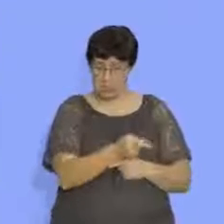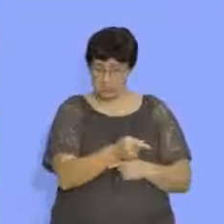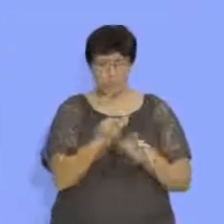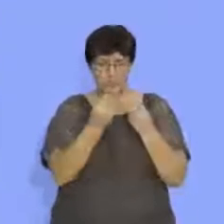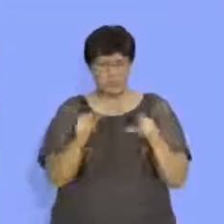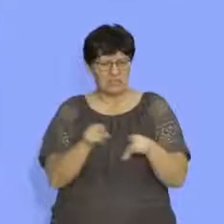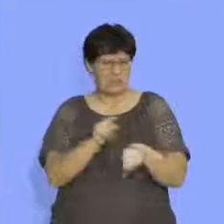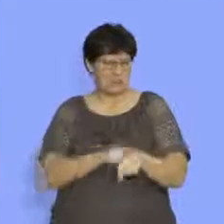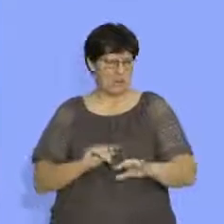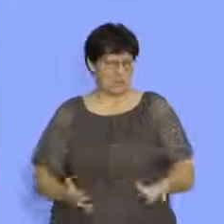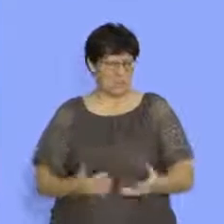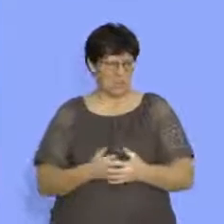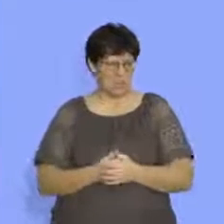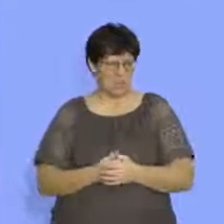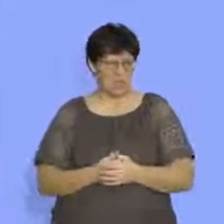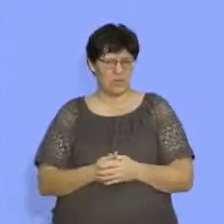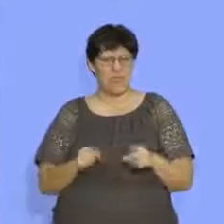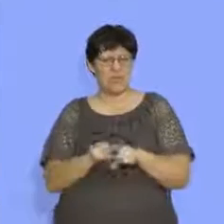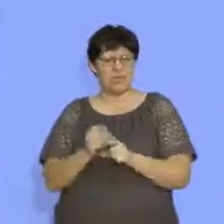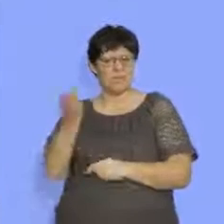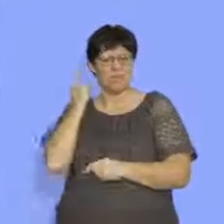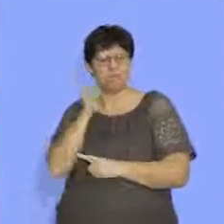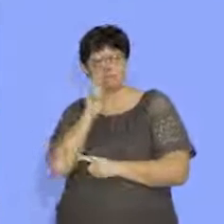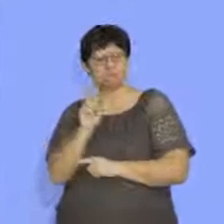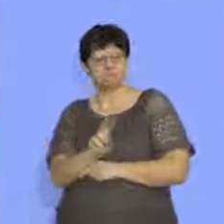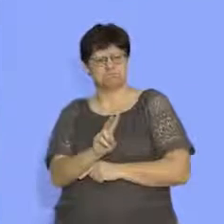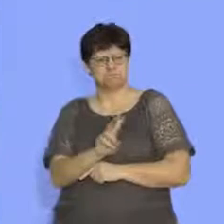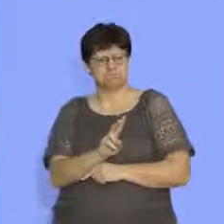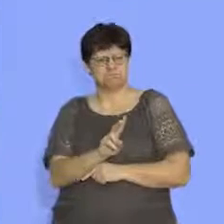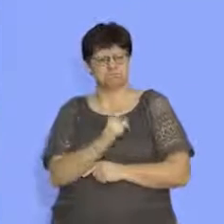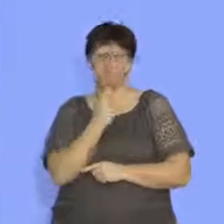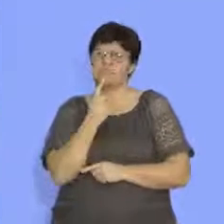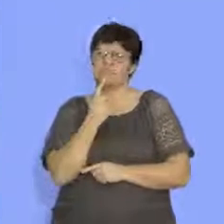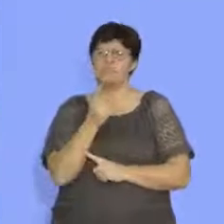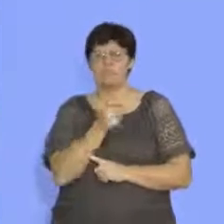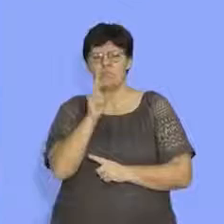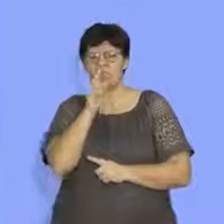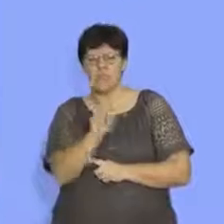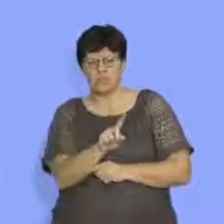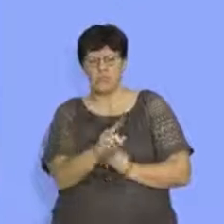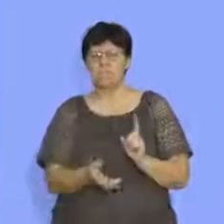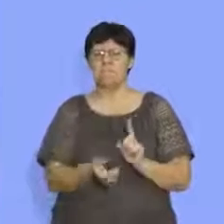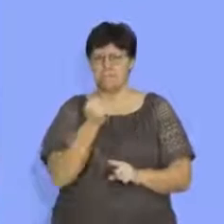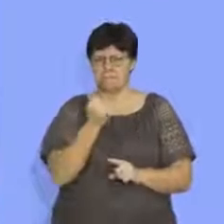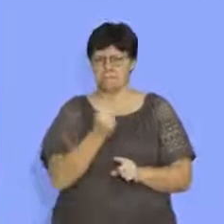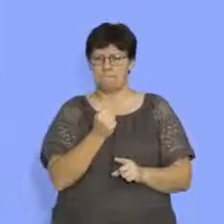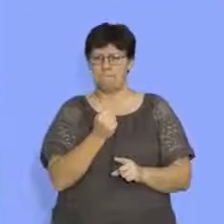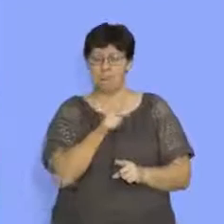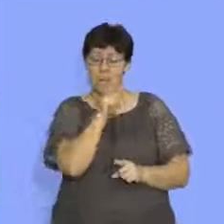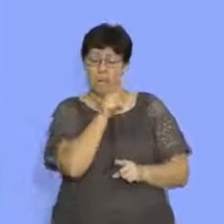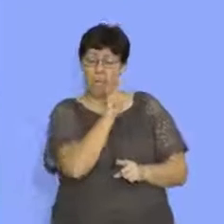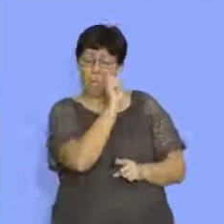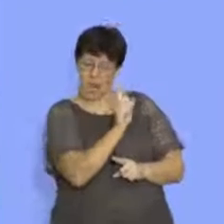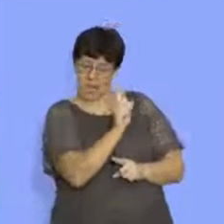the same time? So you saw with the previous problems that we've been looking at, they all look at trying to find